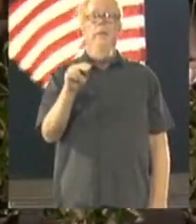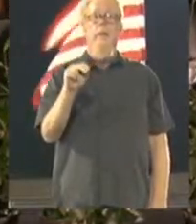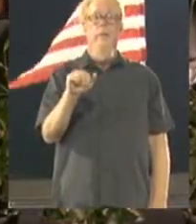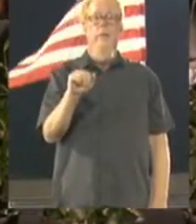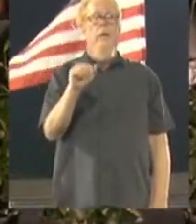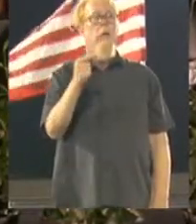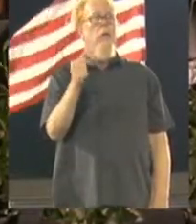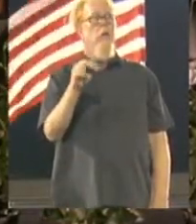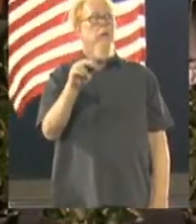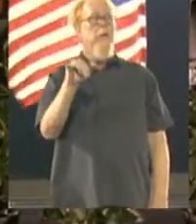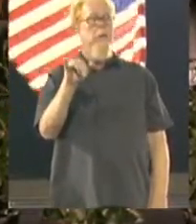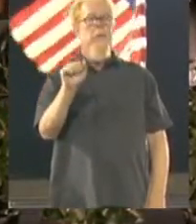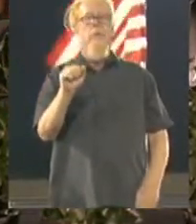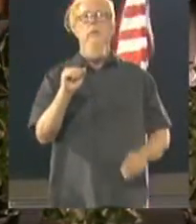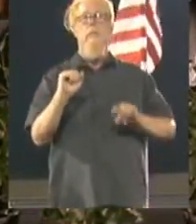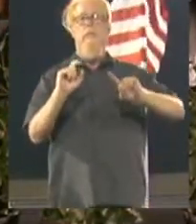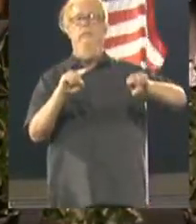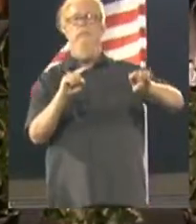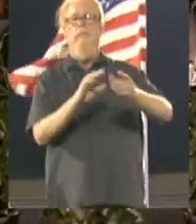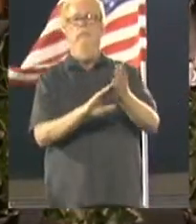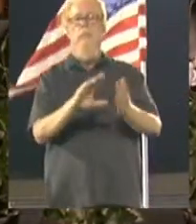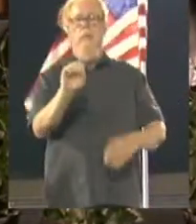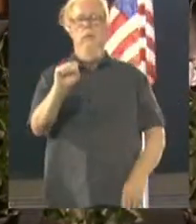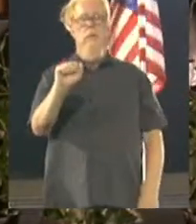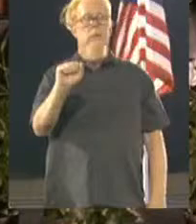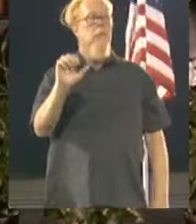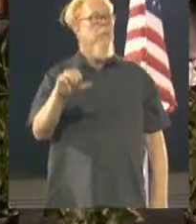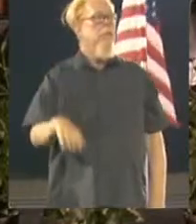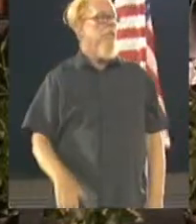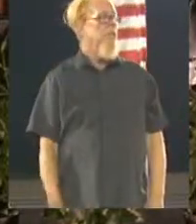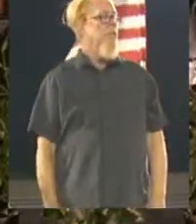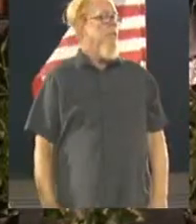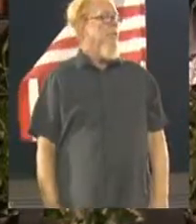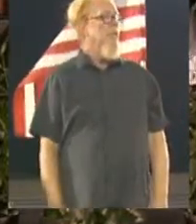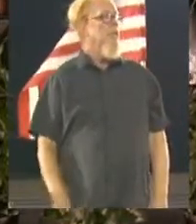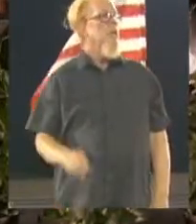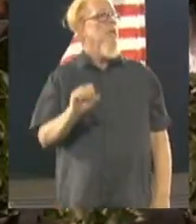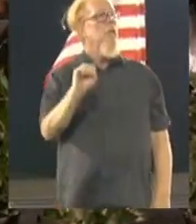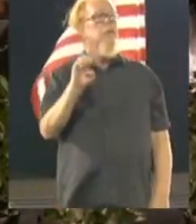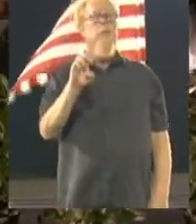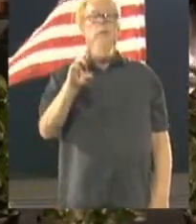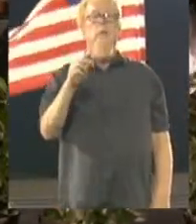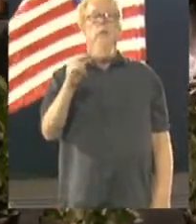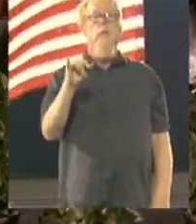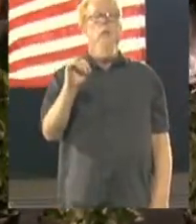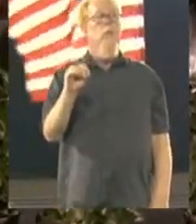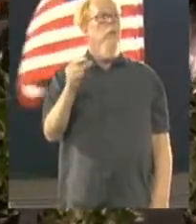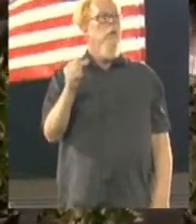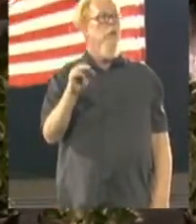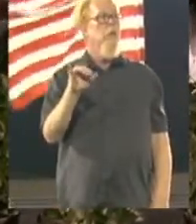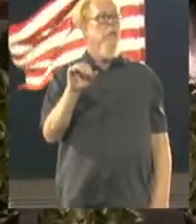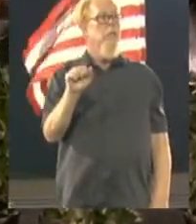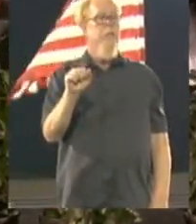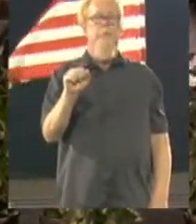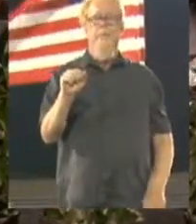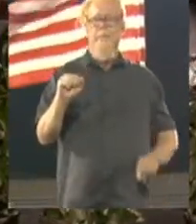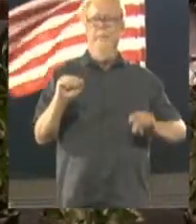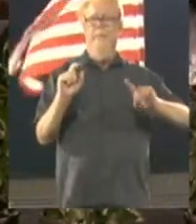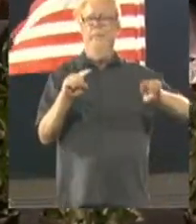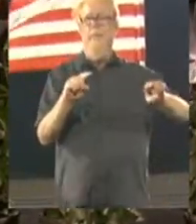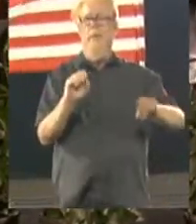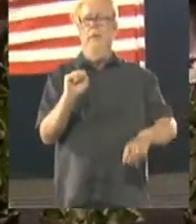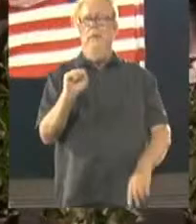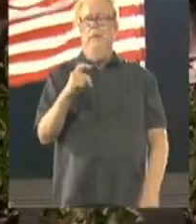will be attending San Antonio College. Sergio Garcia will be attending St.